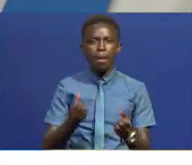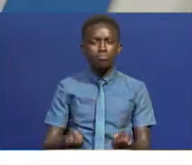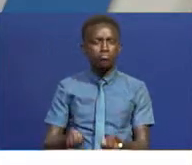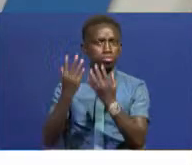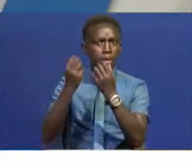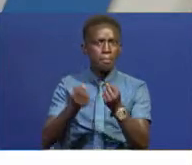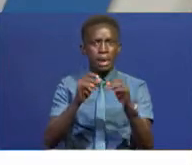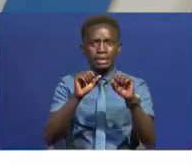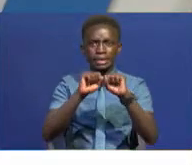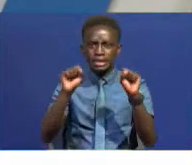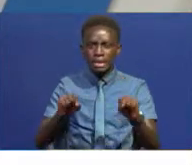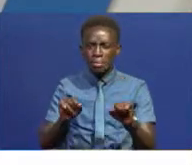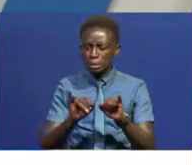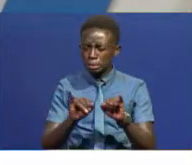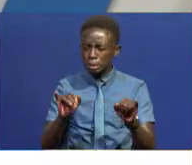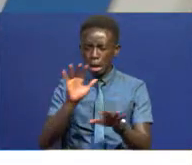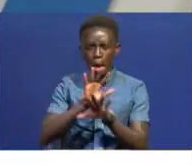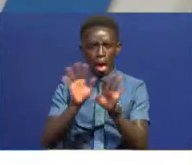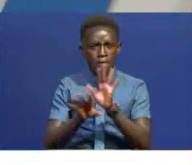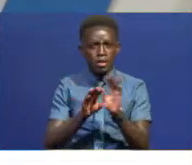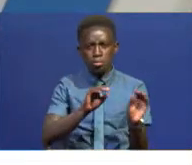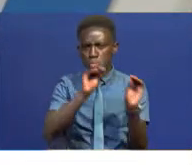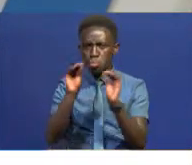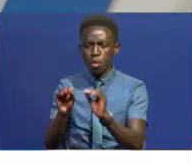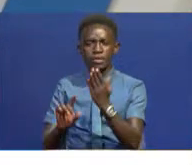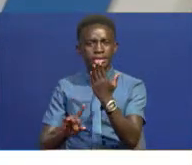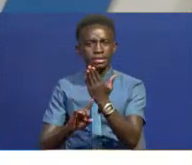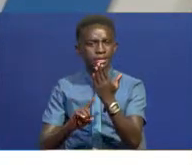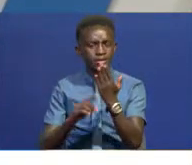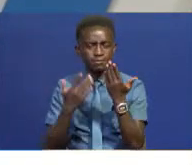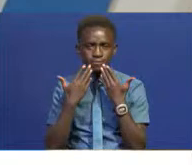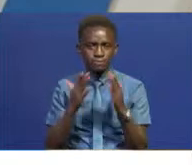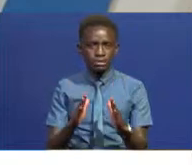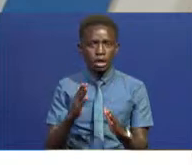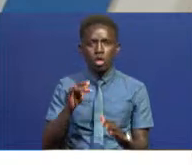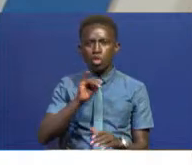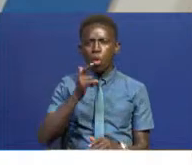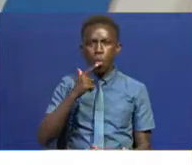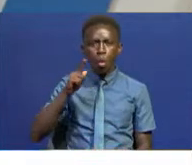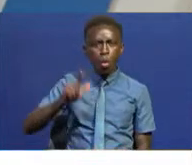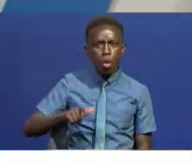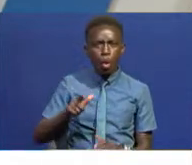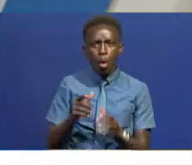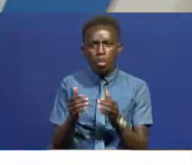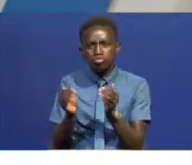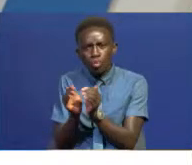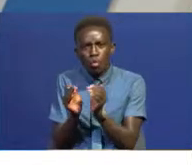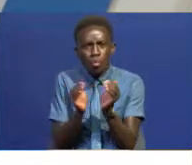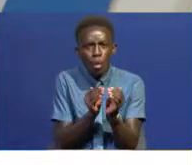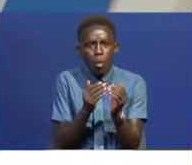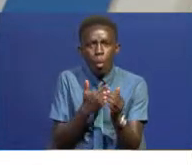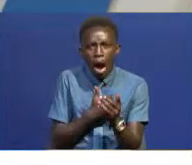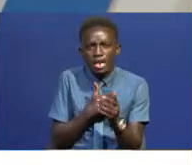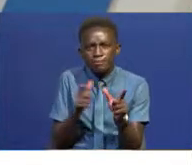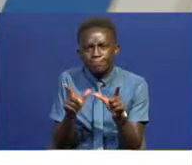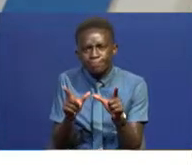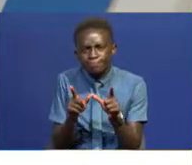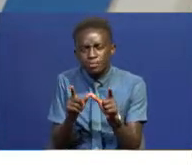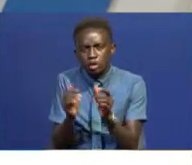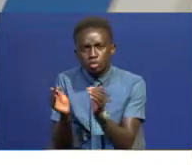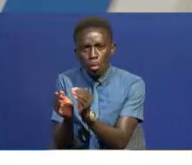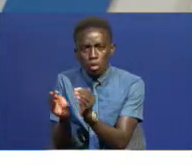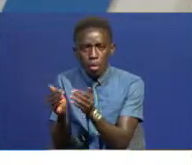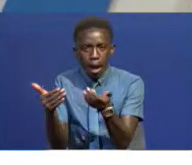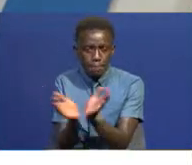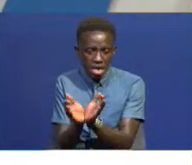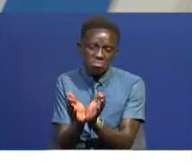digitized our artisanal system. So going forward, we shall not be accepting the manual, but